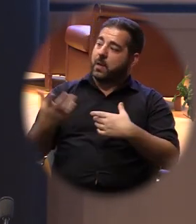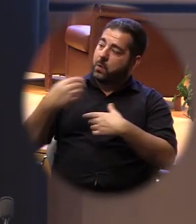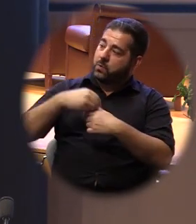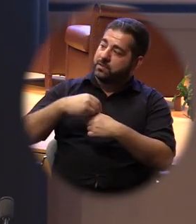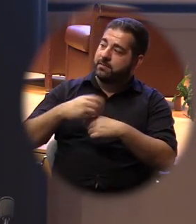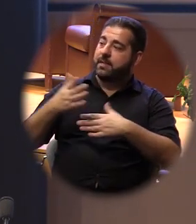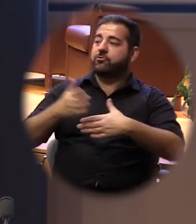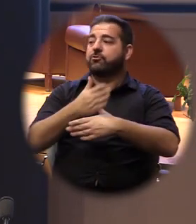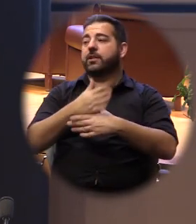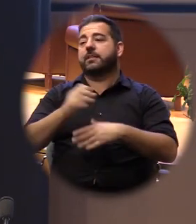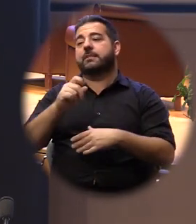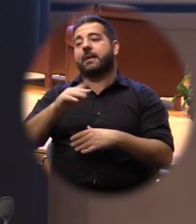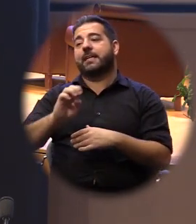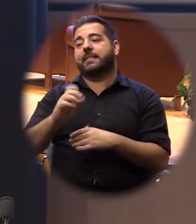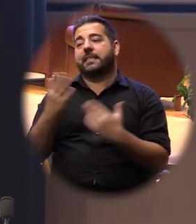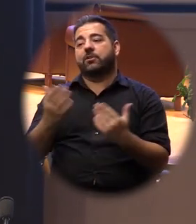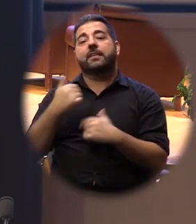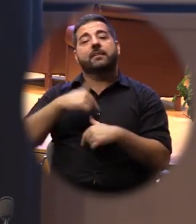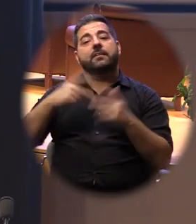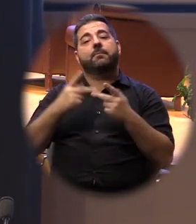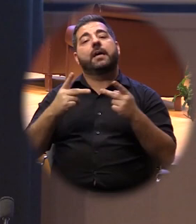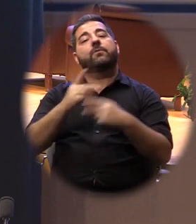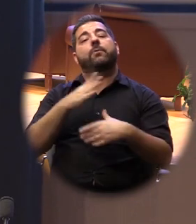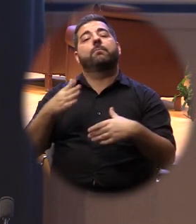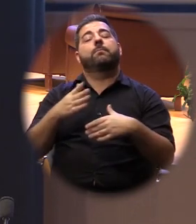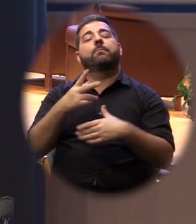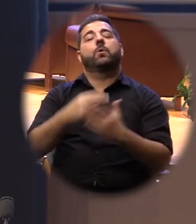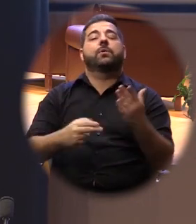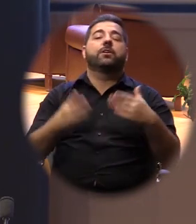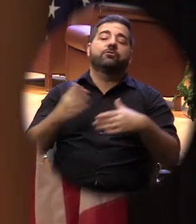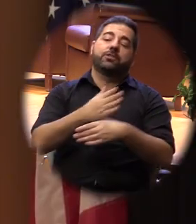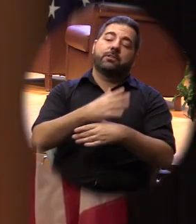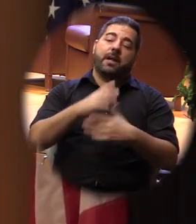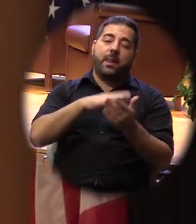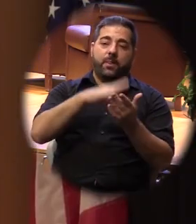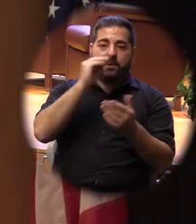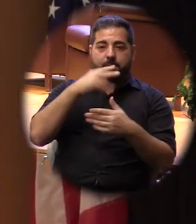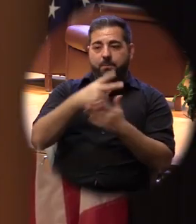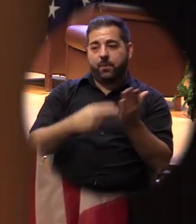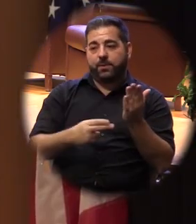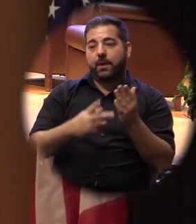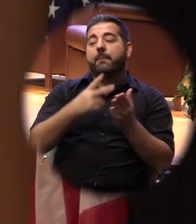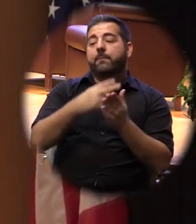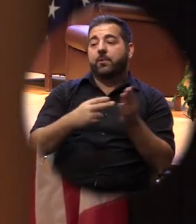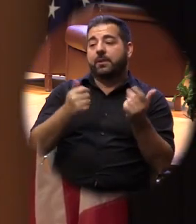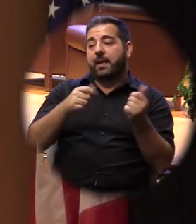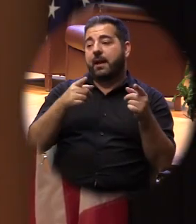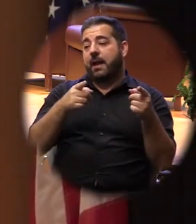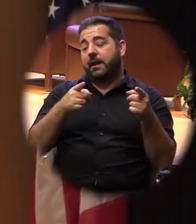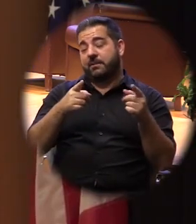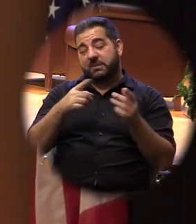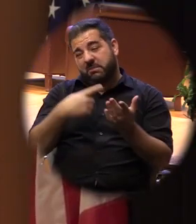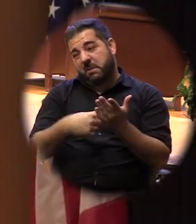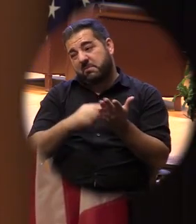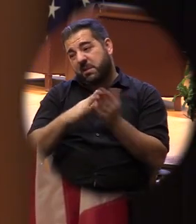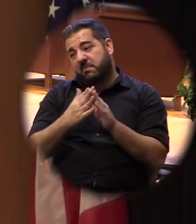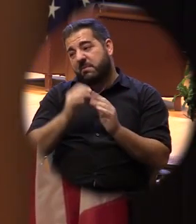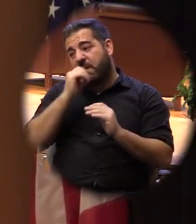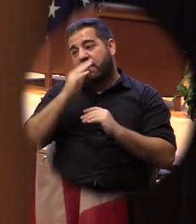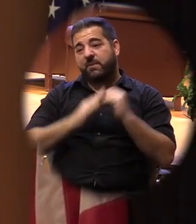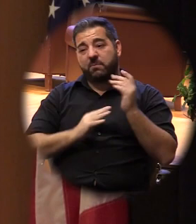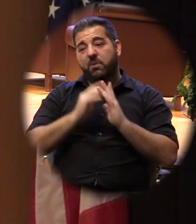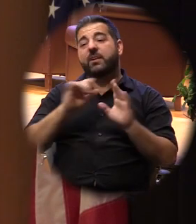and shared space here. This is a place to both share and to learn, and both can be at times uncomfortable and